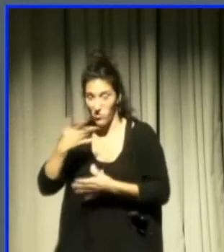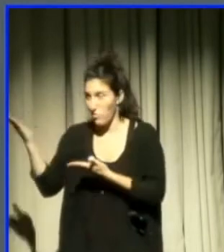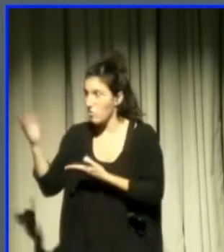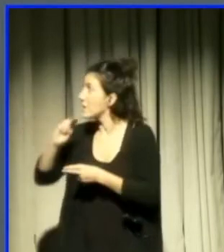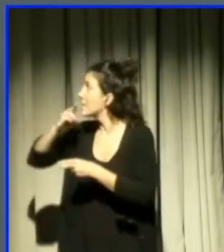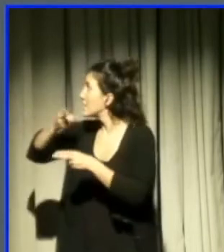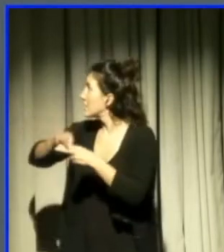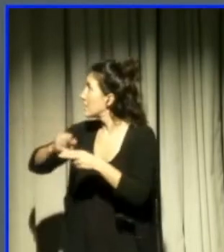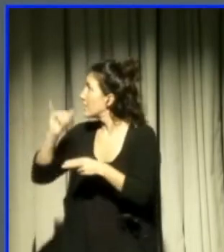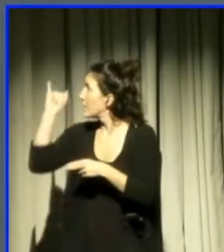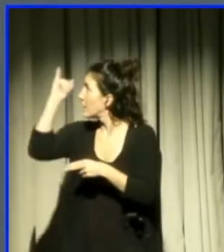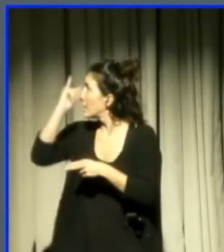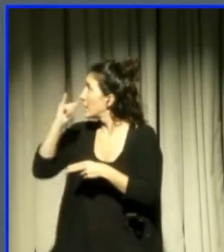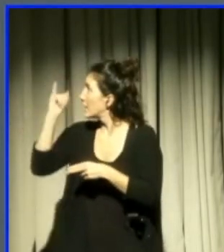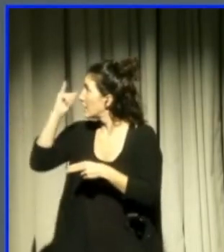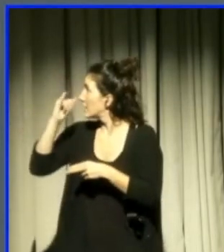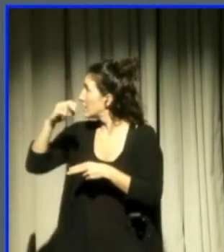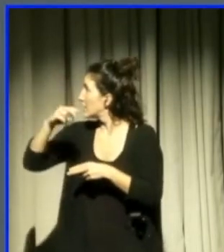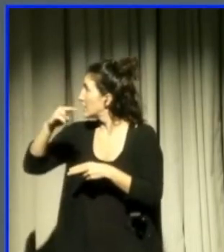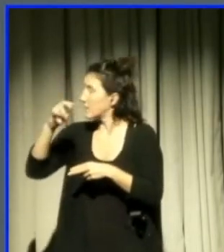and Insta Repeat is basically